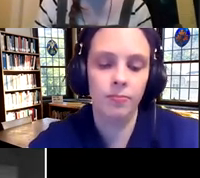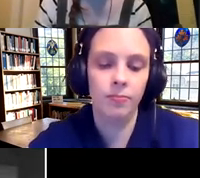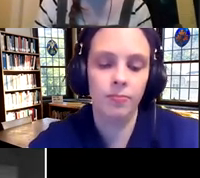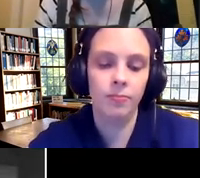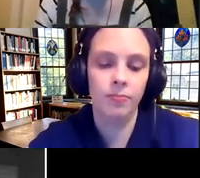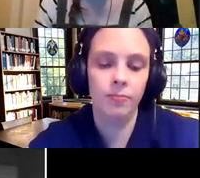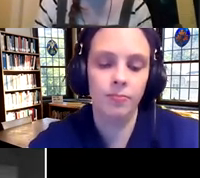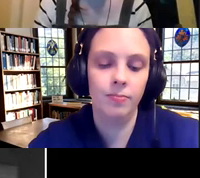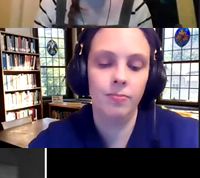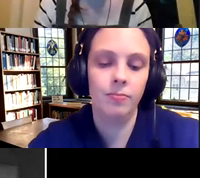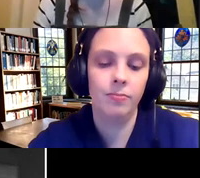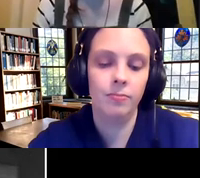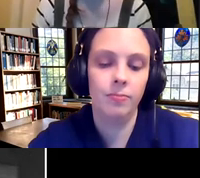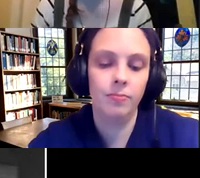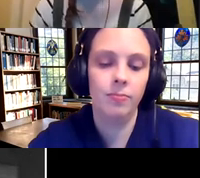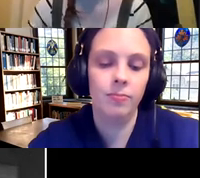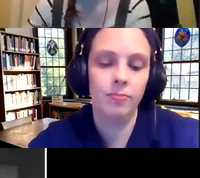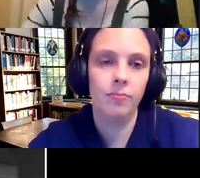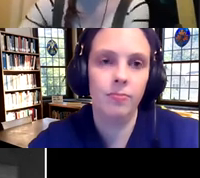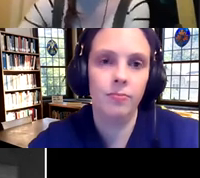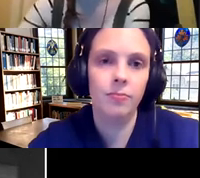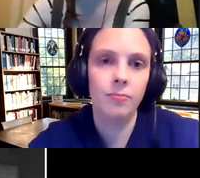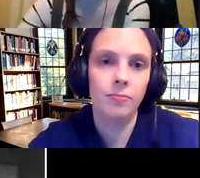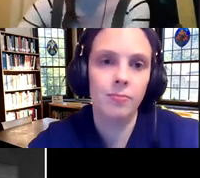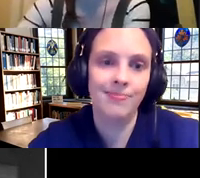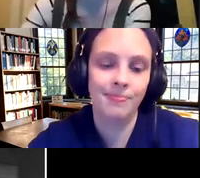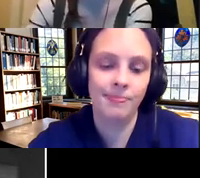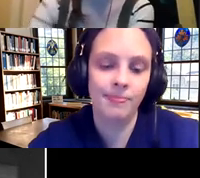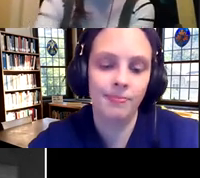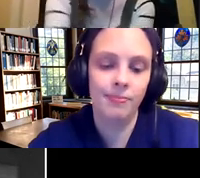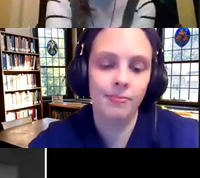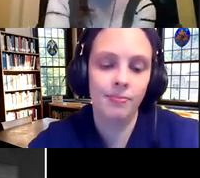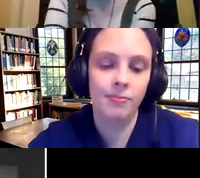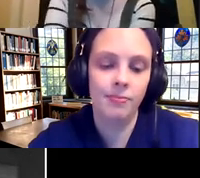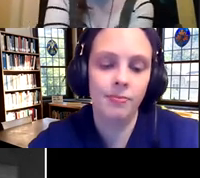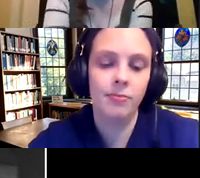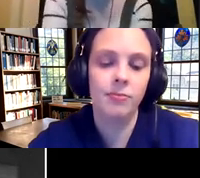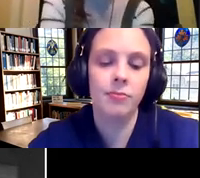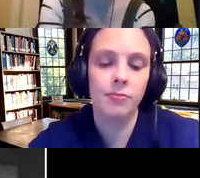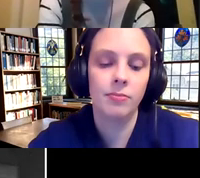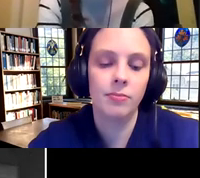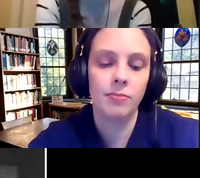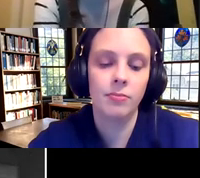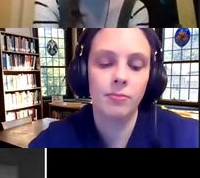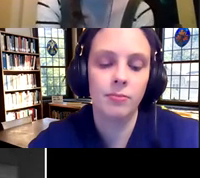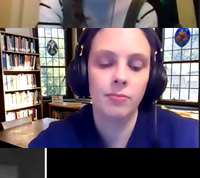history majors, the New Social and Political History Conference was seen as the cutting edge conference in the